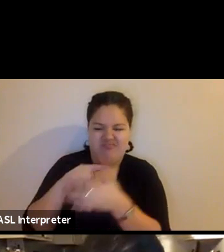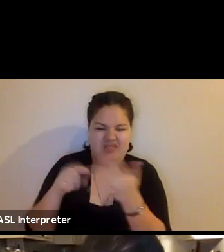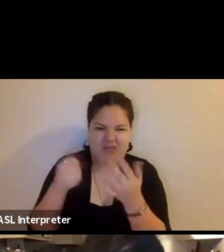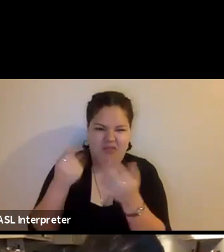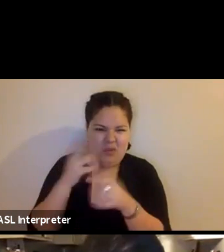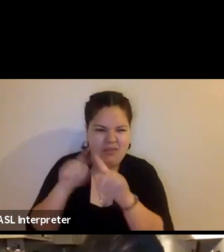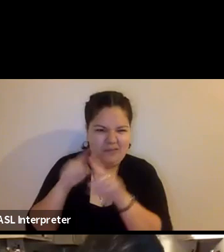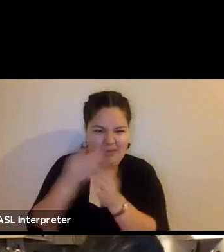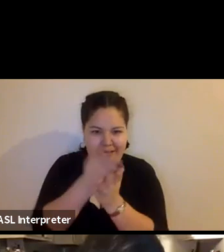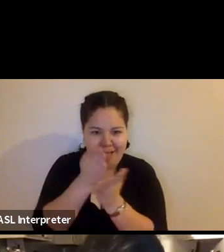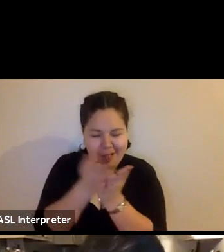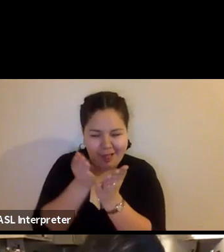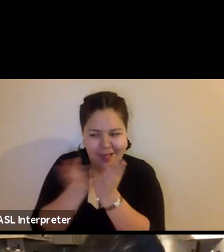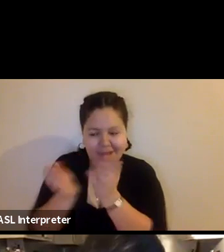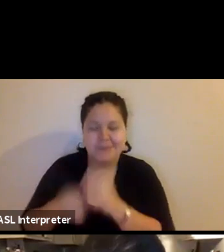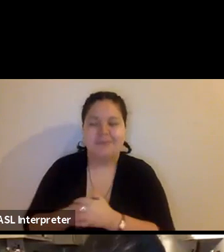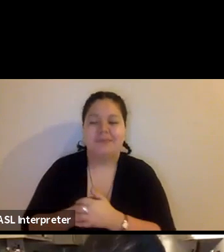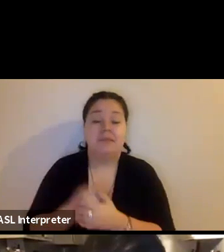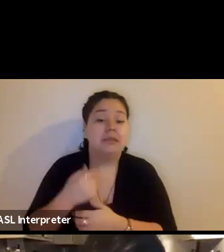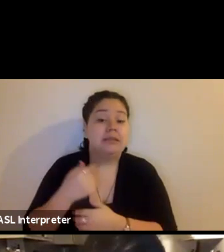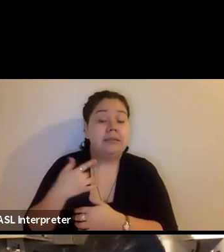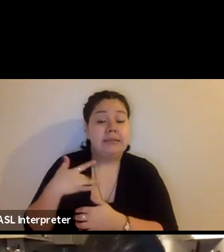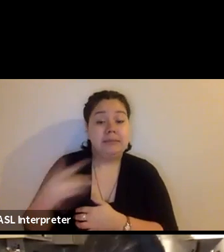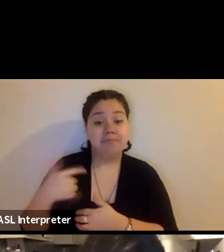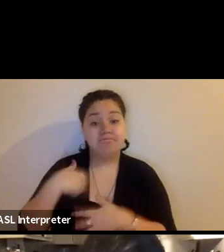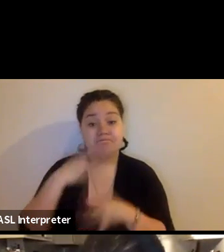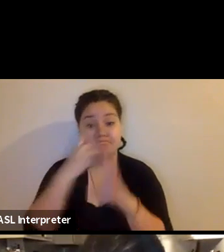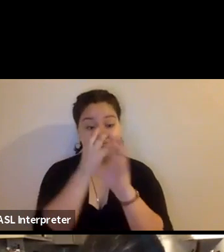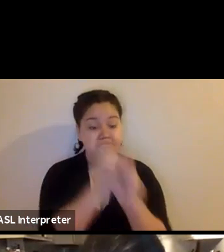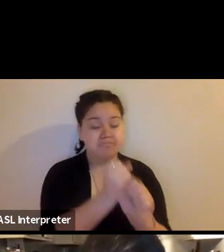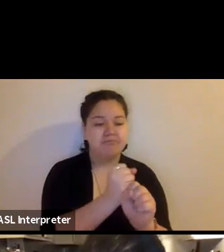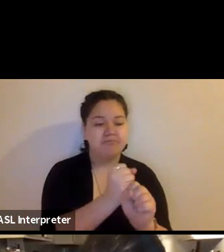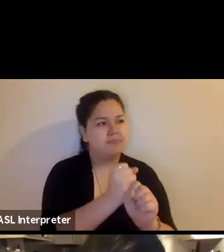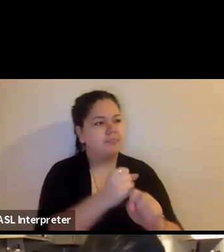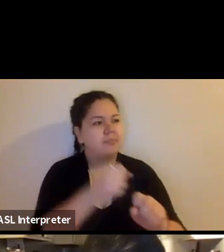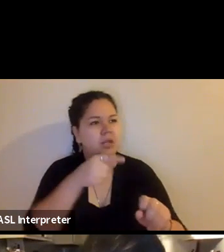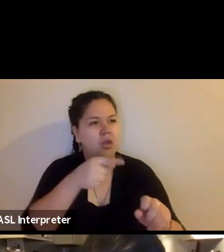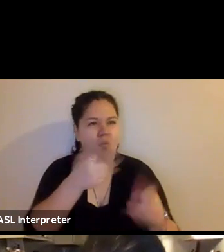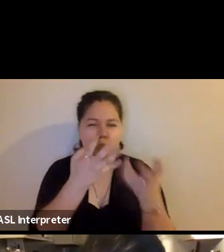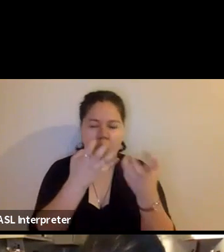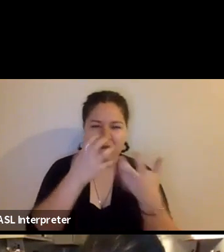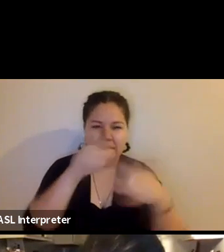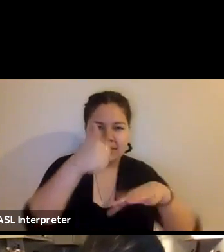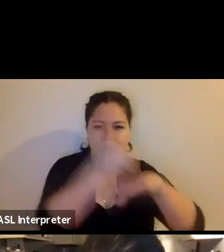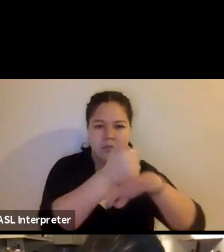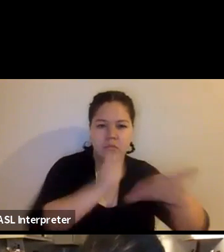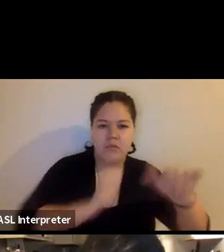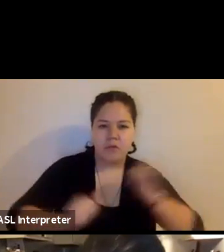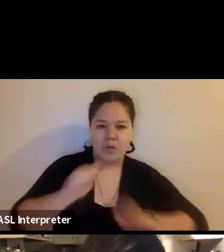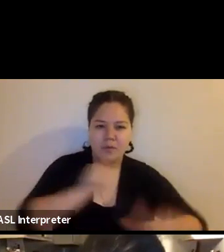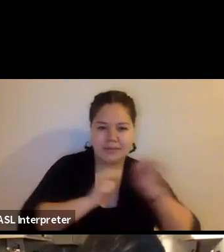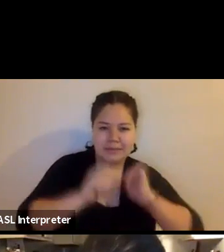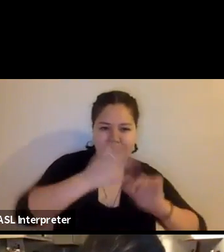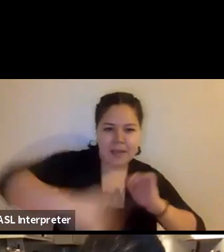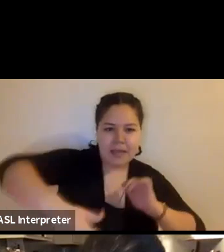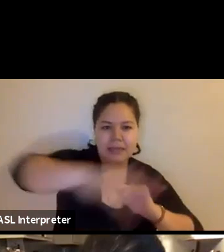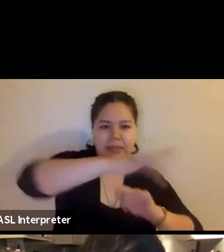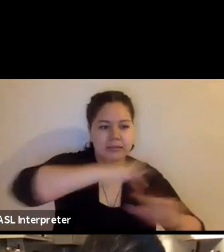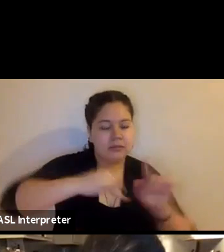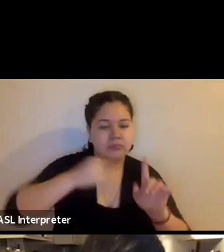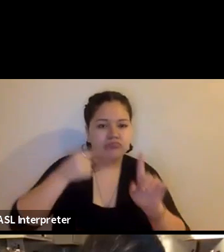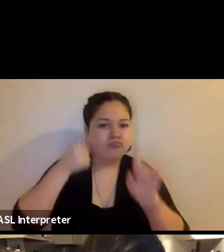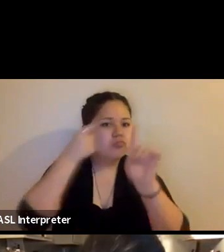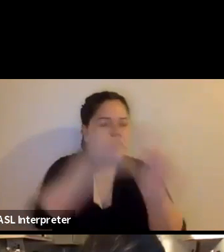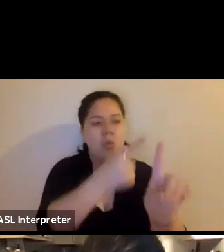My particular interests are in creating performance spaces that are about collective